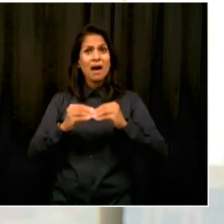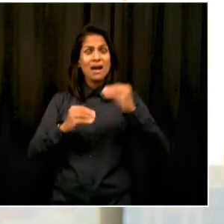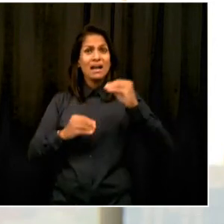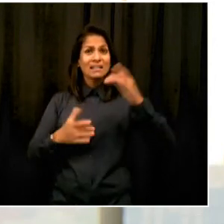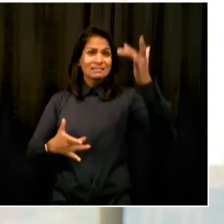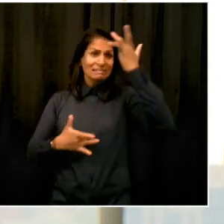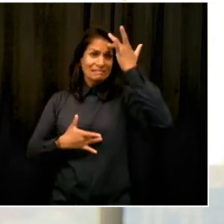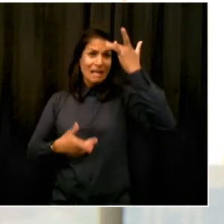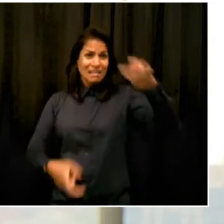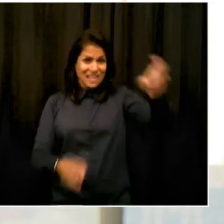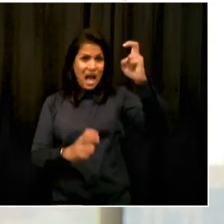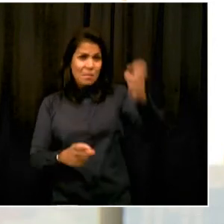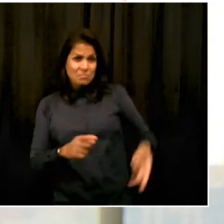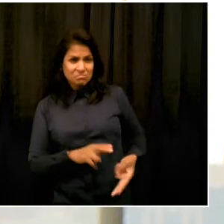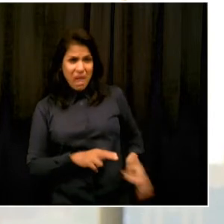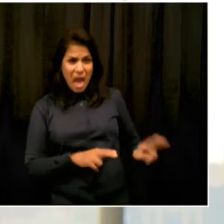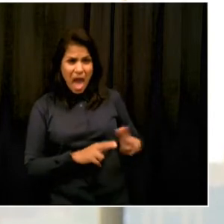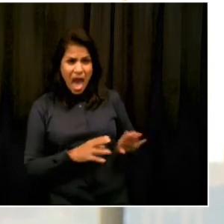envy of the nation.